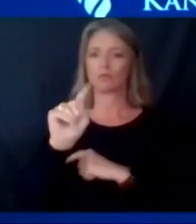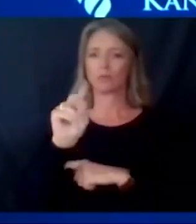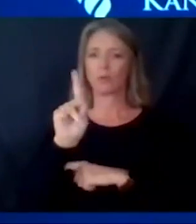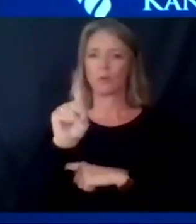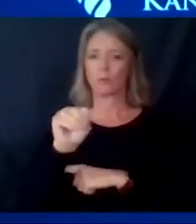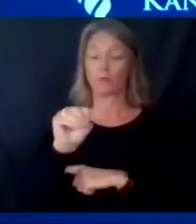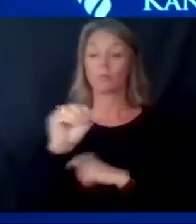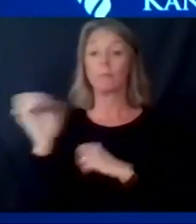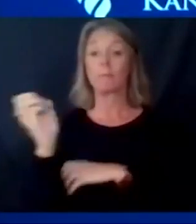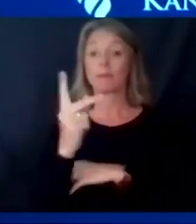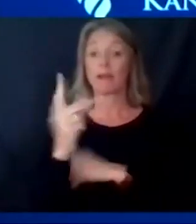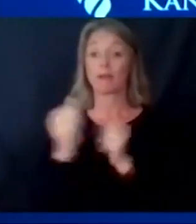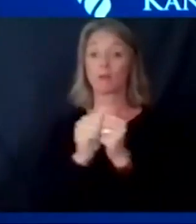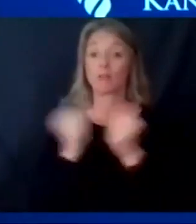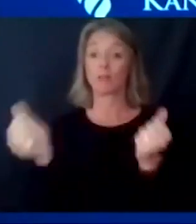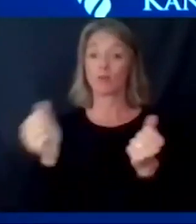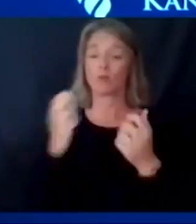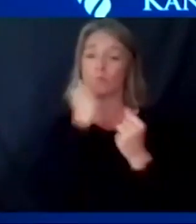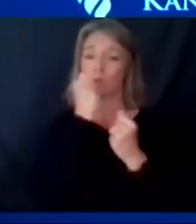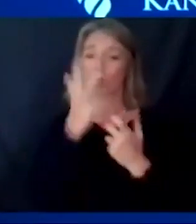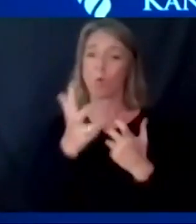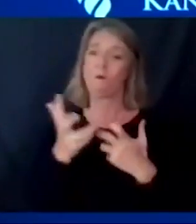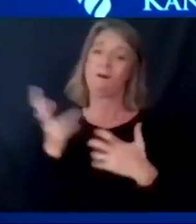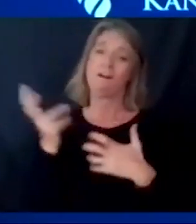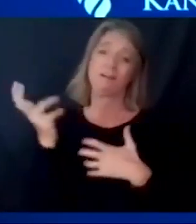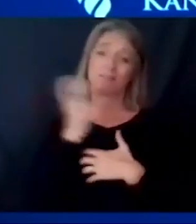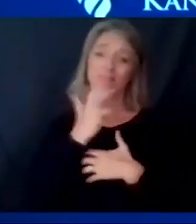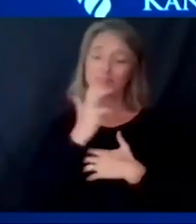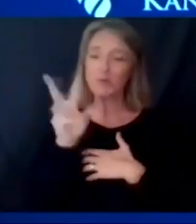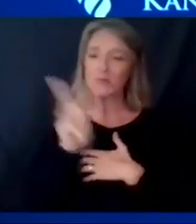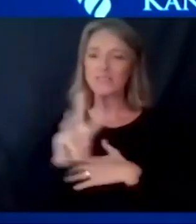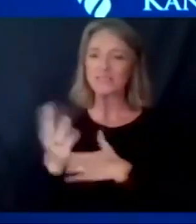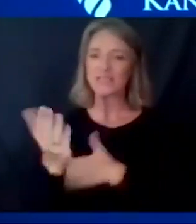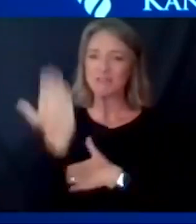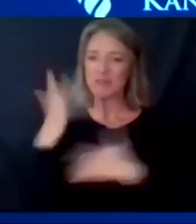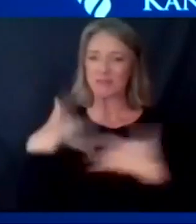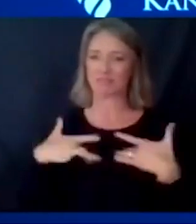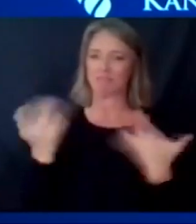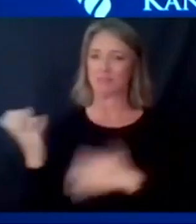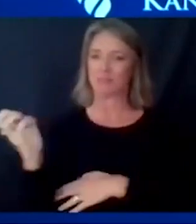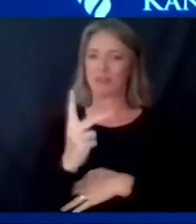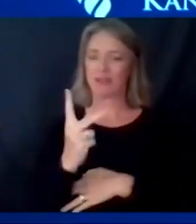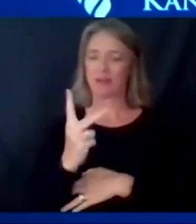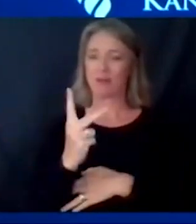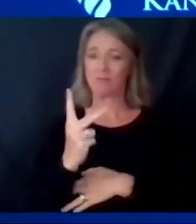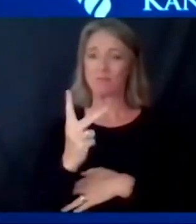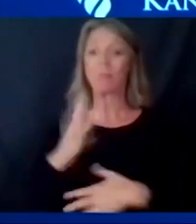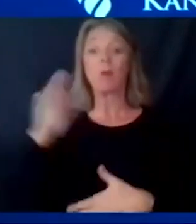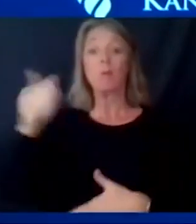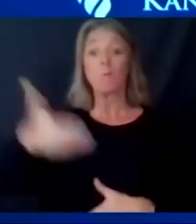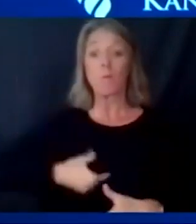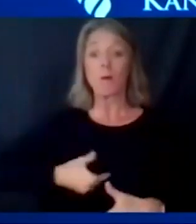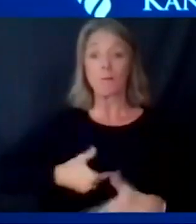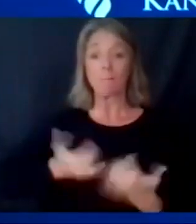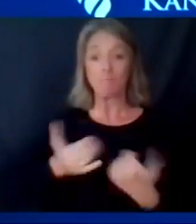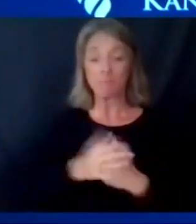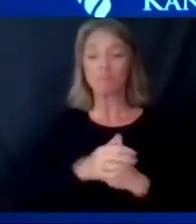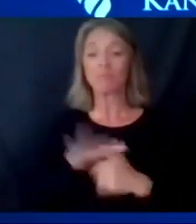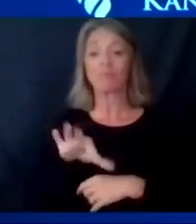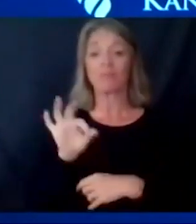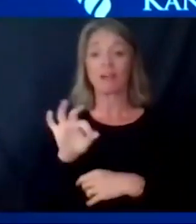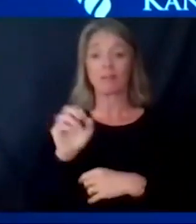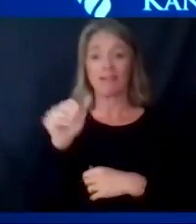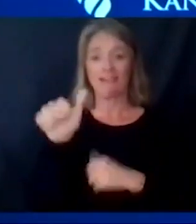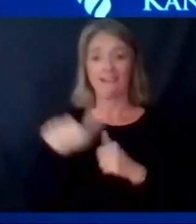this warm, toasty Wednesday morning. Welcome to Open Mics with Dr. Stites. You can find me here every Wednesday talking about all